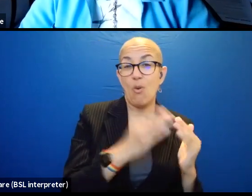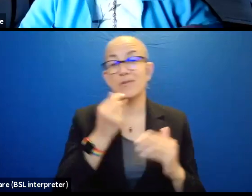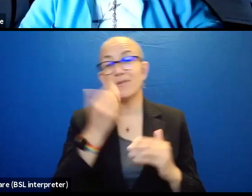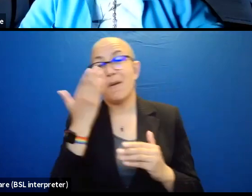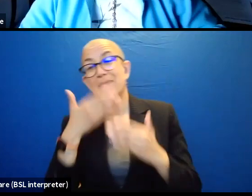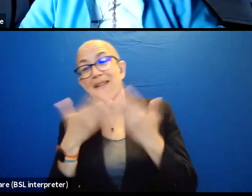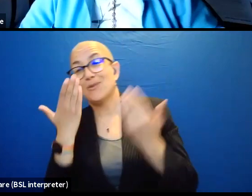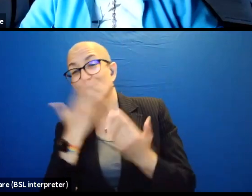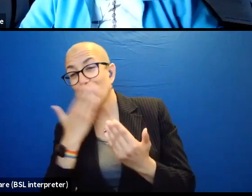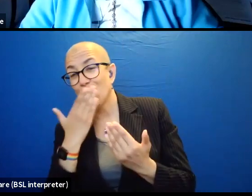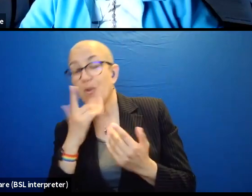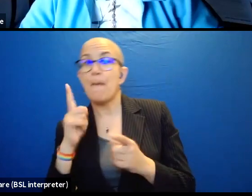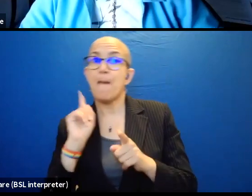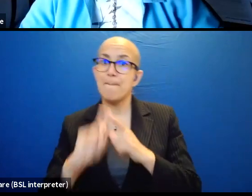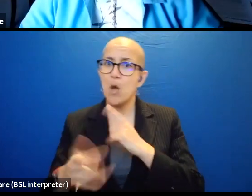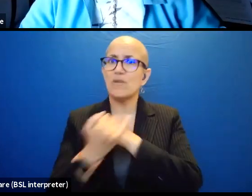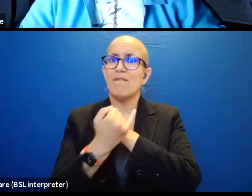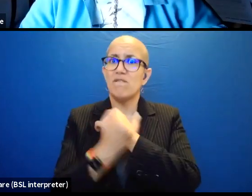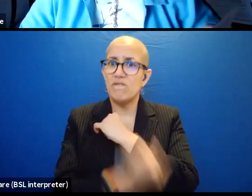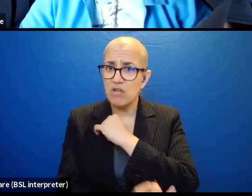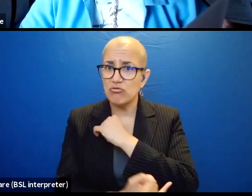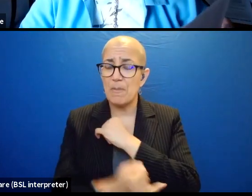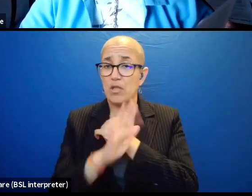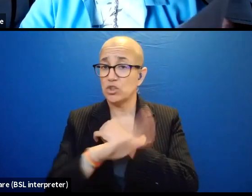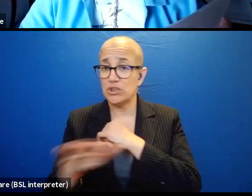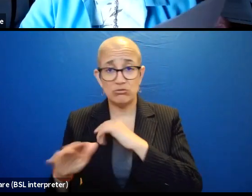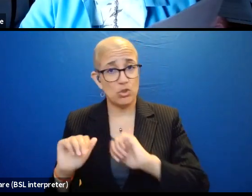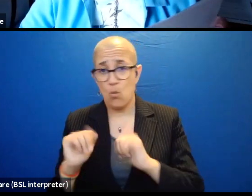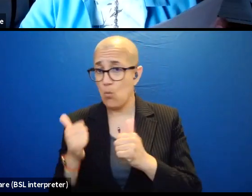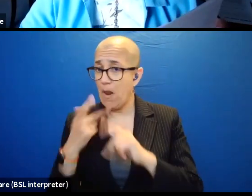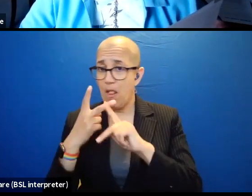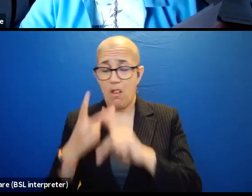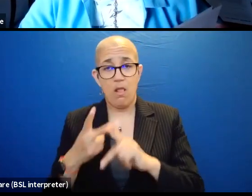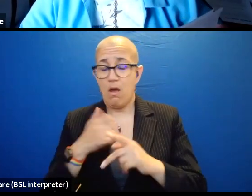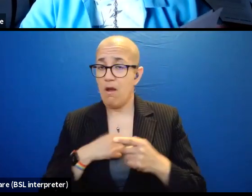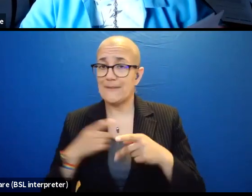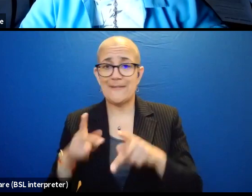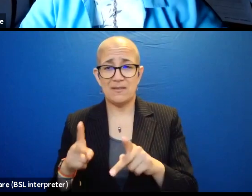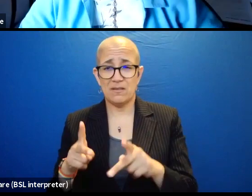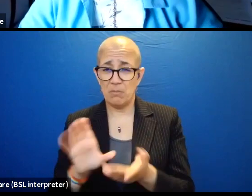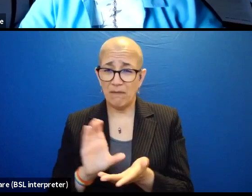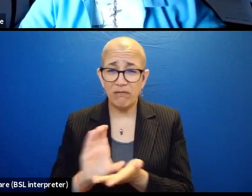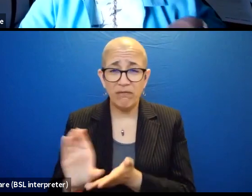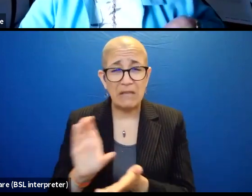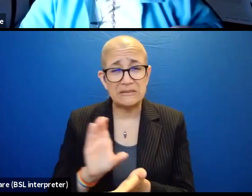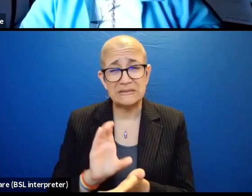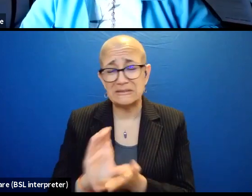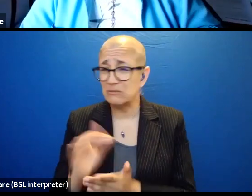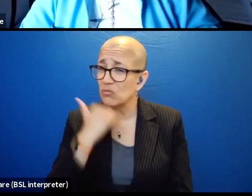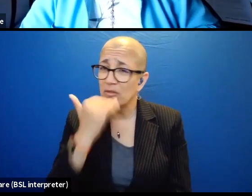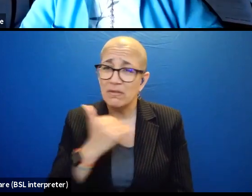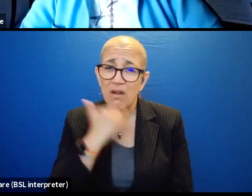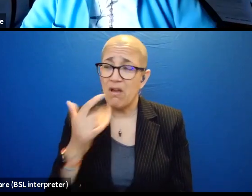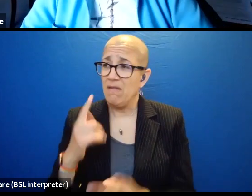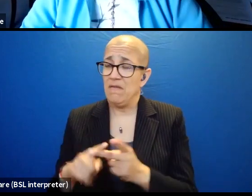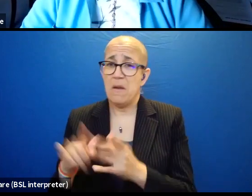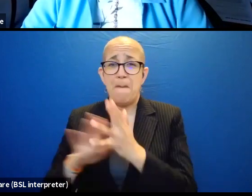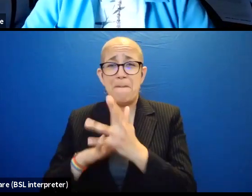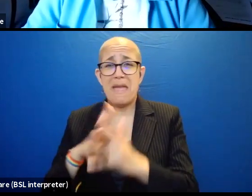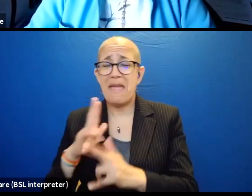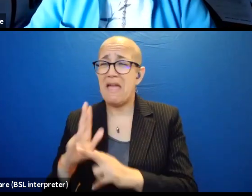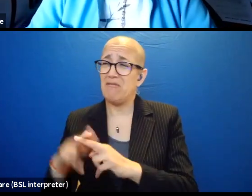vulnerable children are not well served in our system. It's underfunded. There's so much pressure on parents to